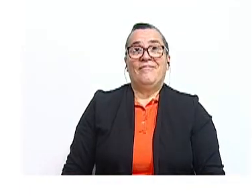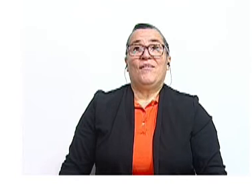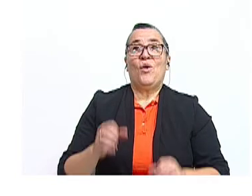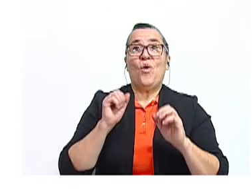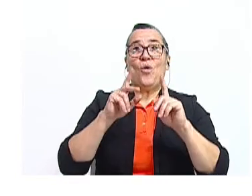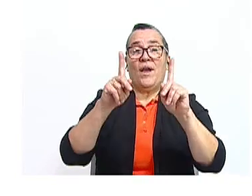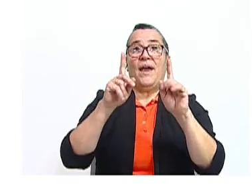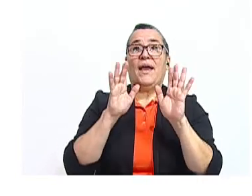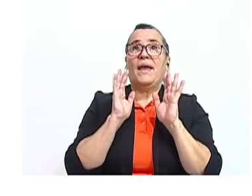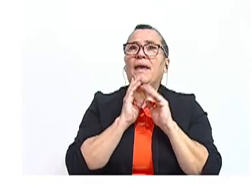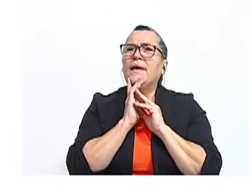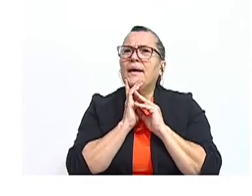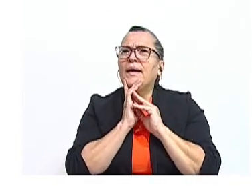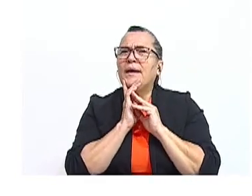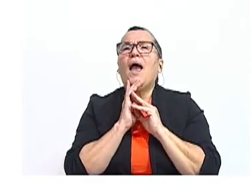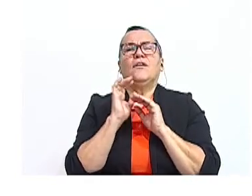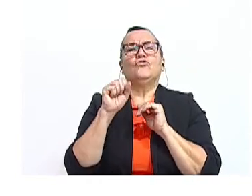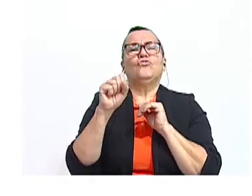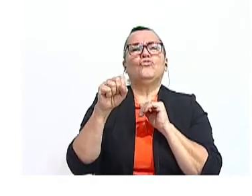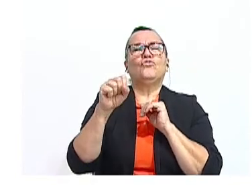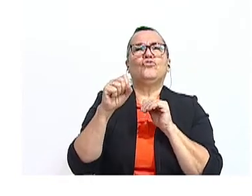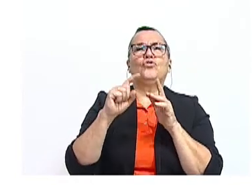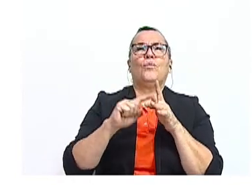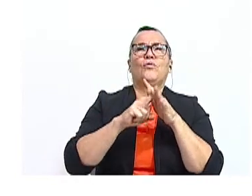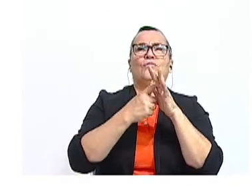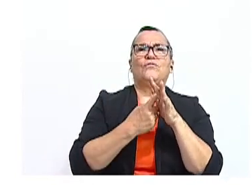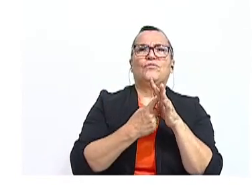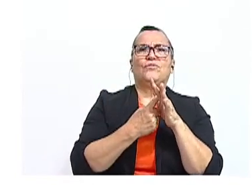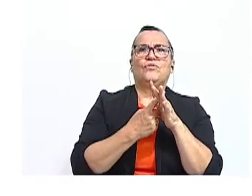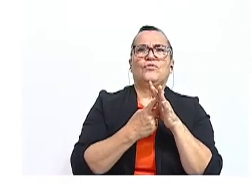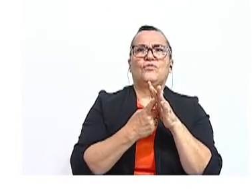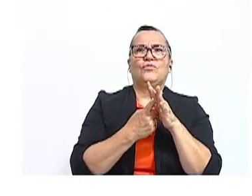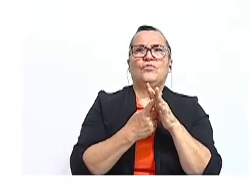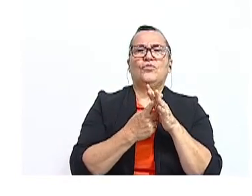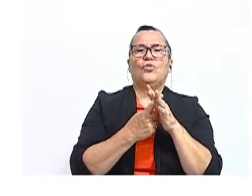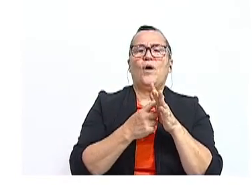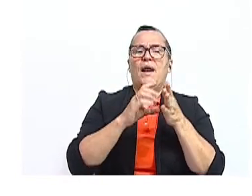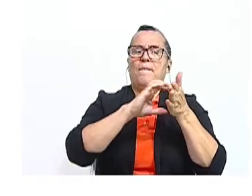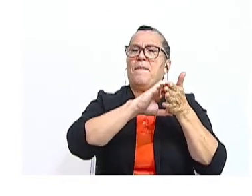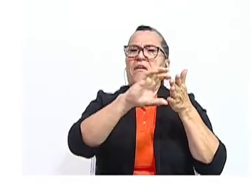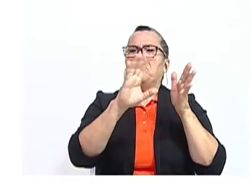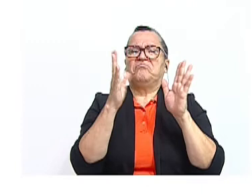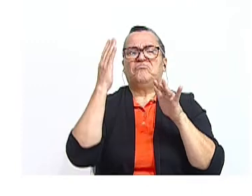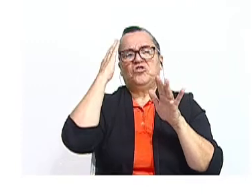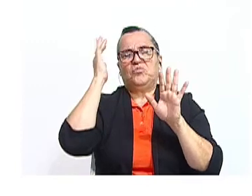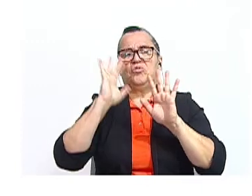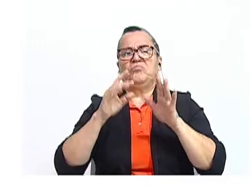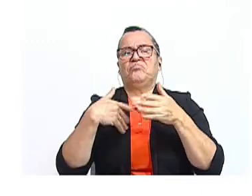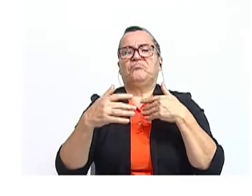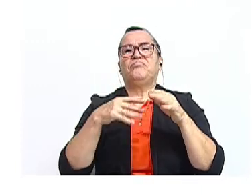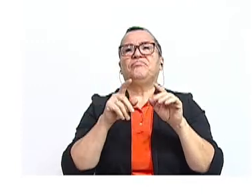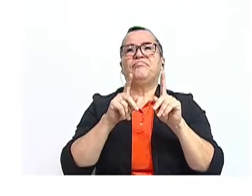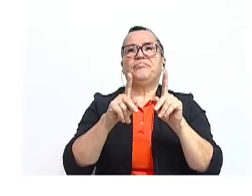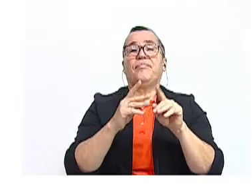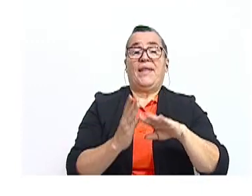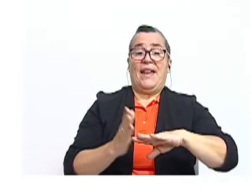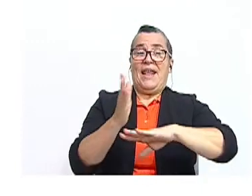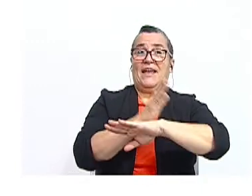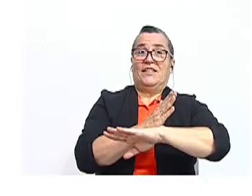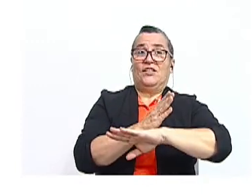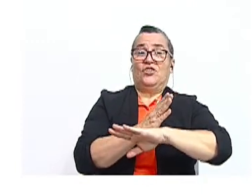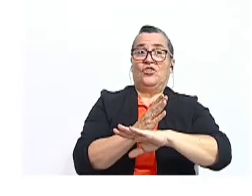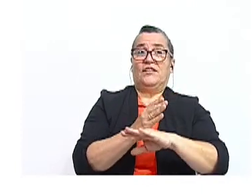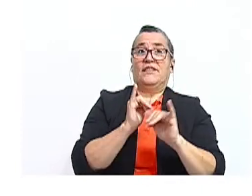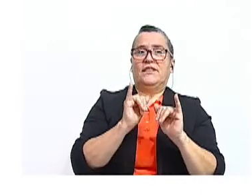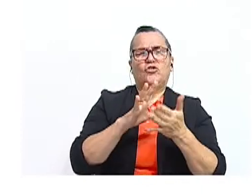Okay, well, okay, let's start first with the paragraph. Don't worry, it's okay. In previous lessons, I